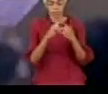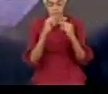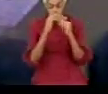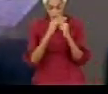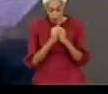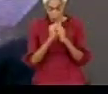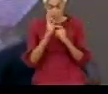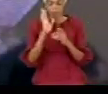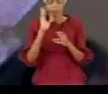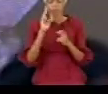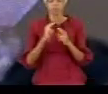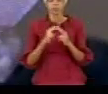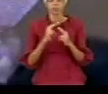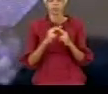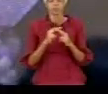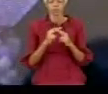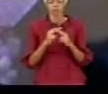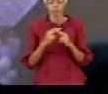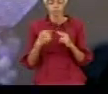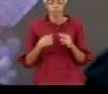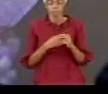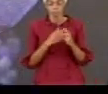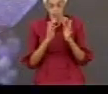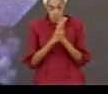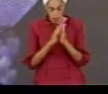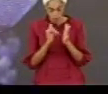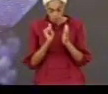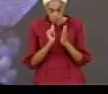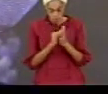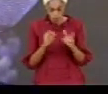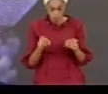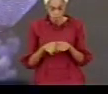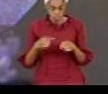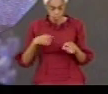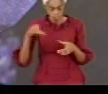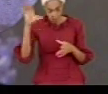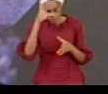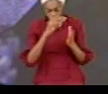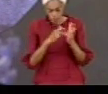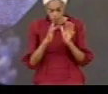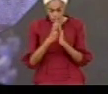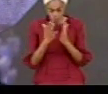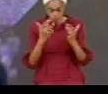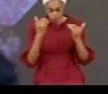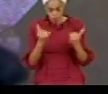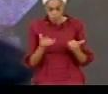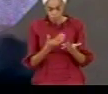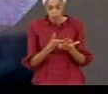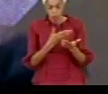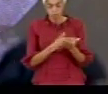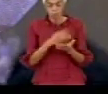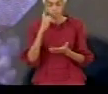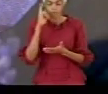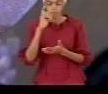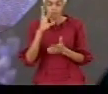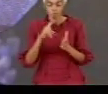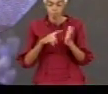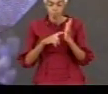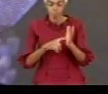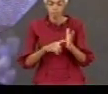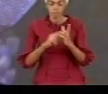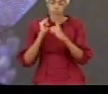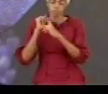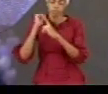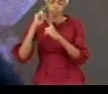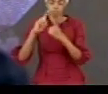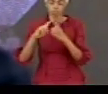your name. We pray, Lord, that as we search the scripture this morning, you will reveal yourself